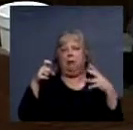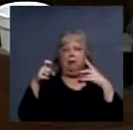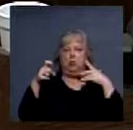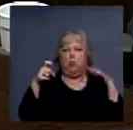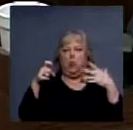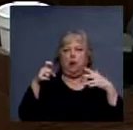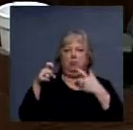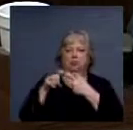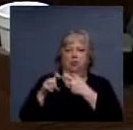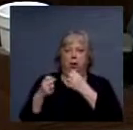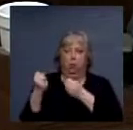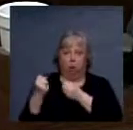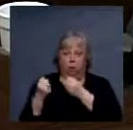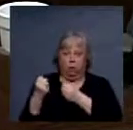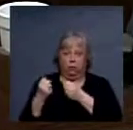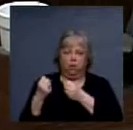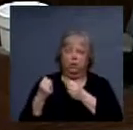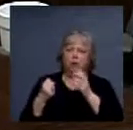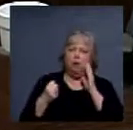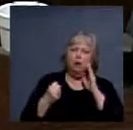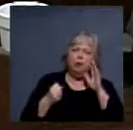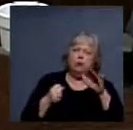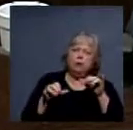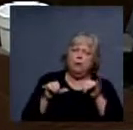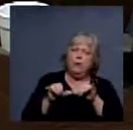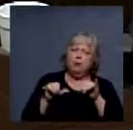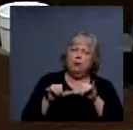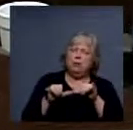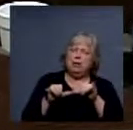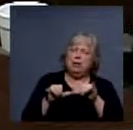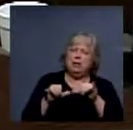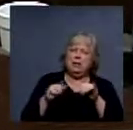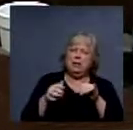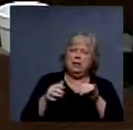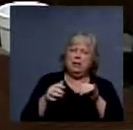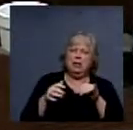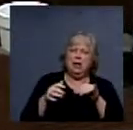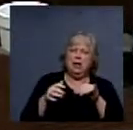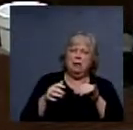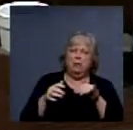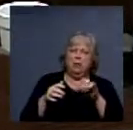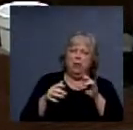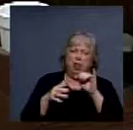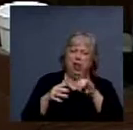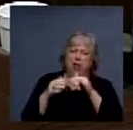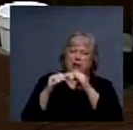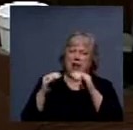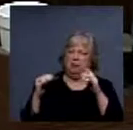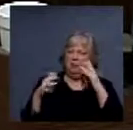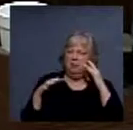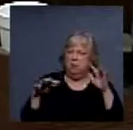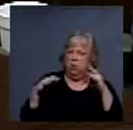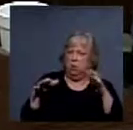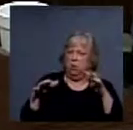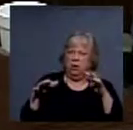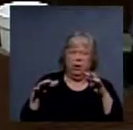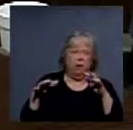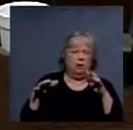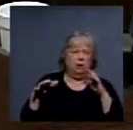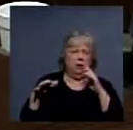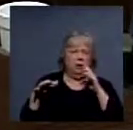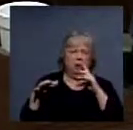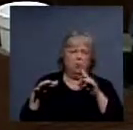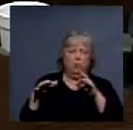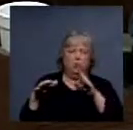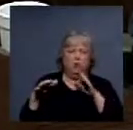car traffic, would your measurements indicate that that level of noise would